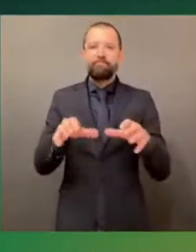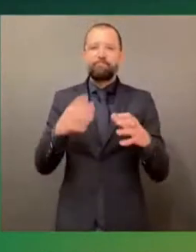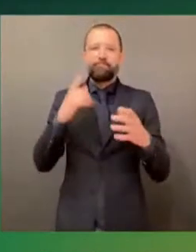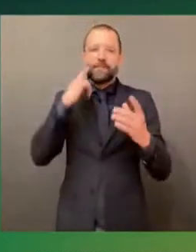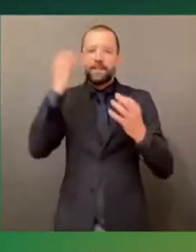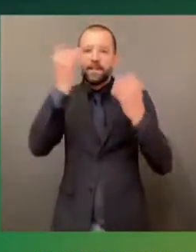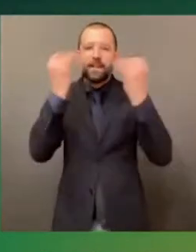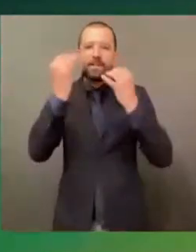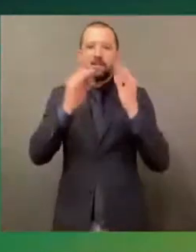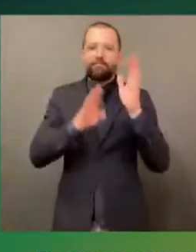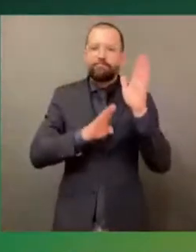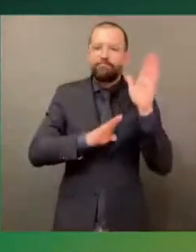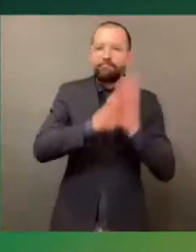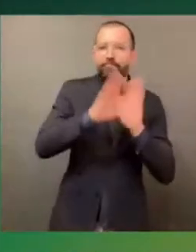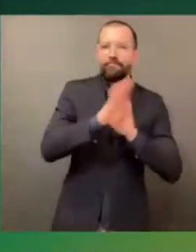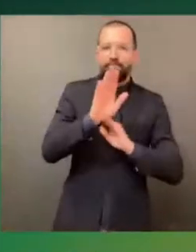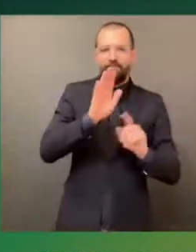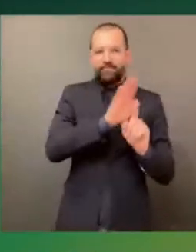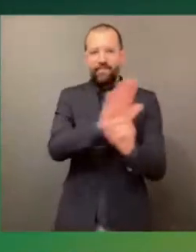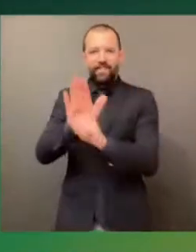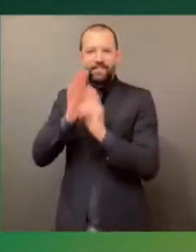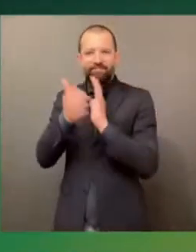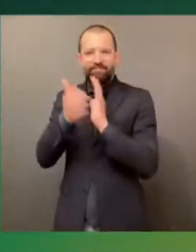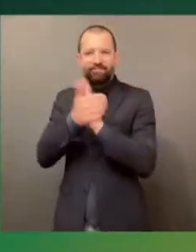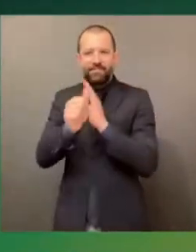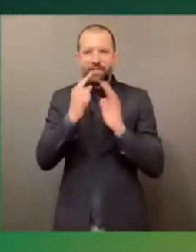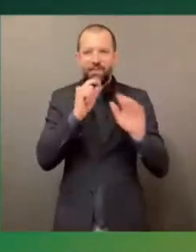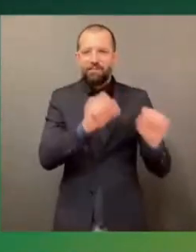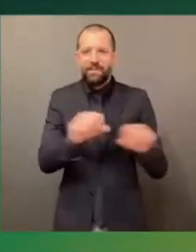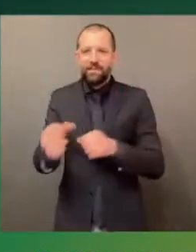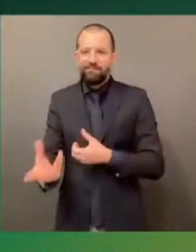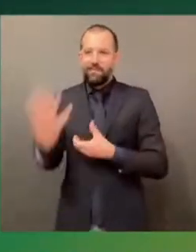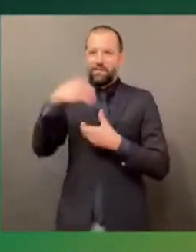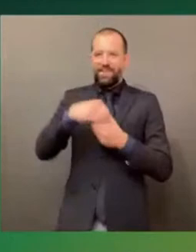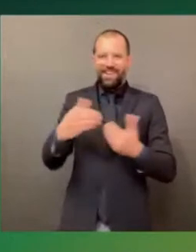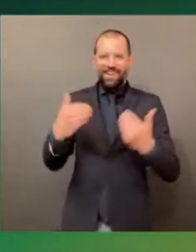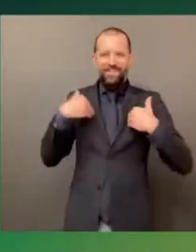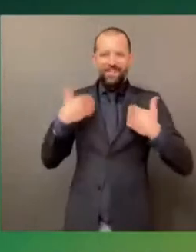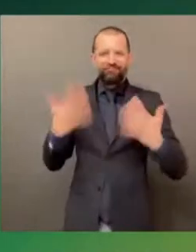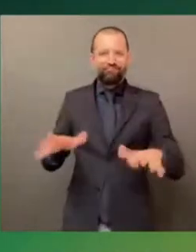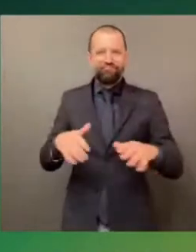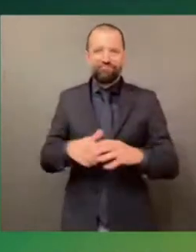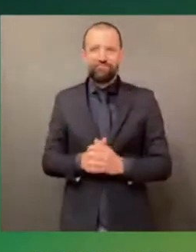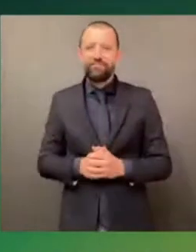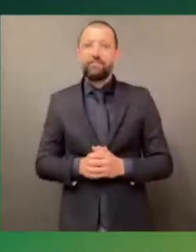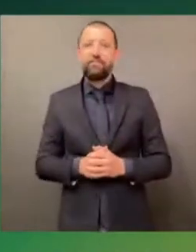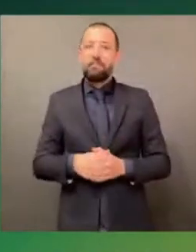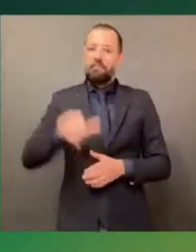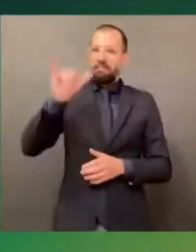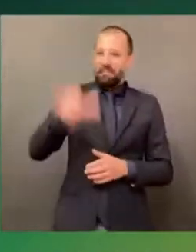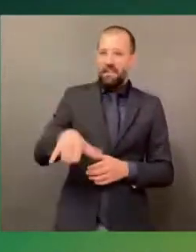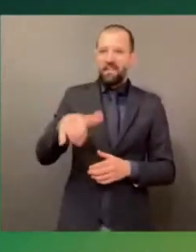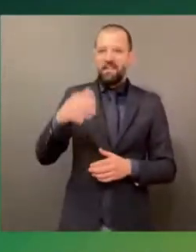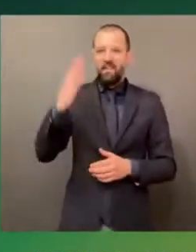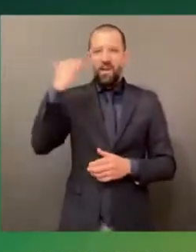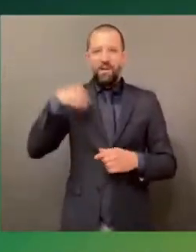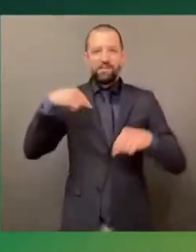potential that each of you embody. And that is why I am here